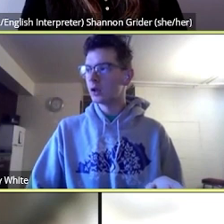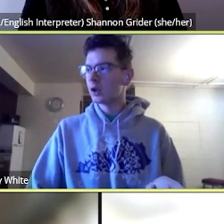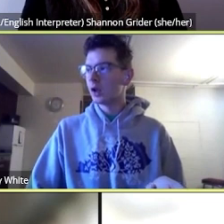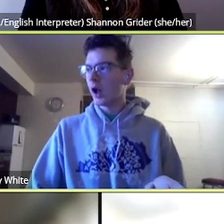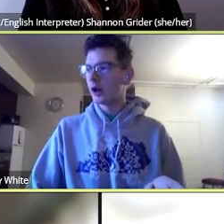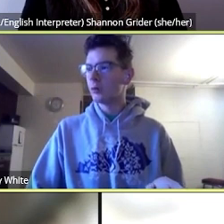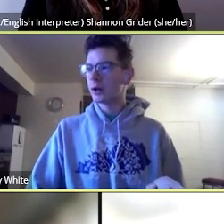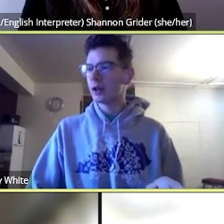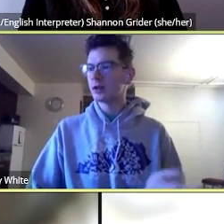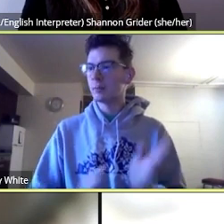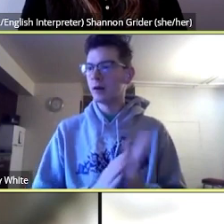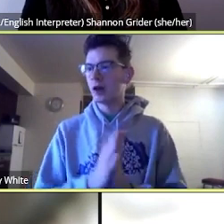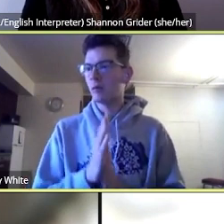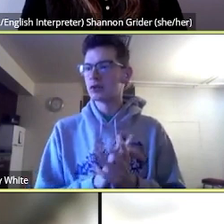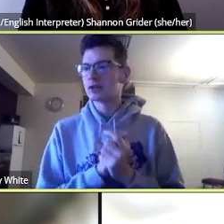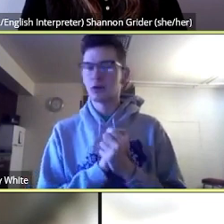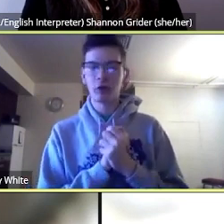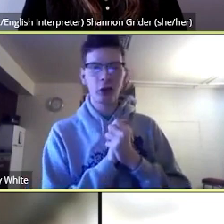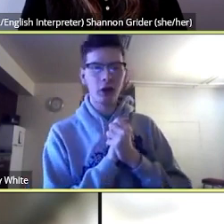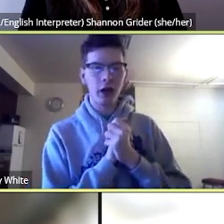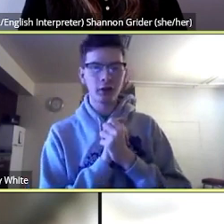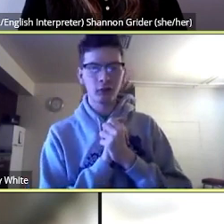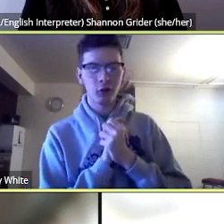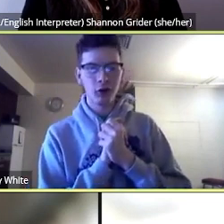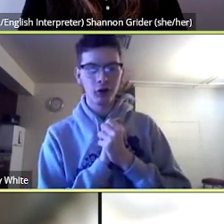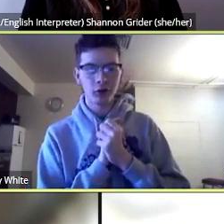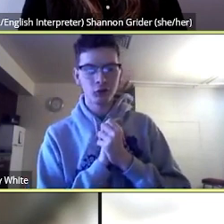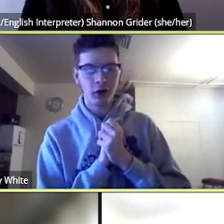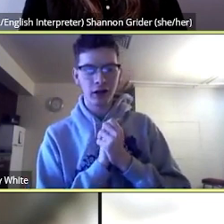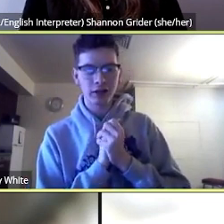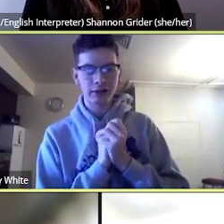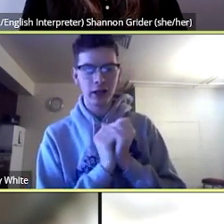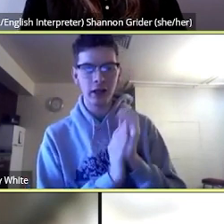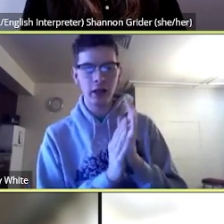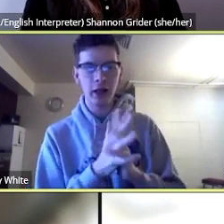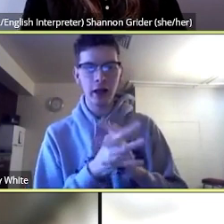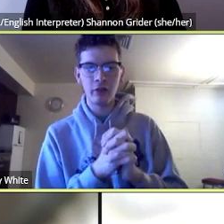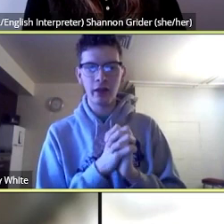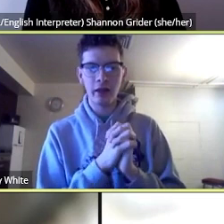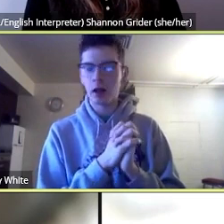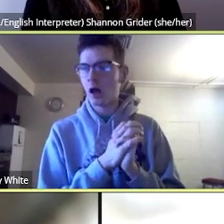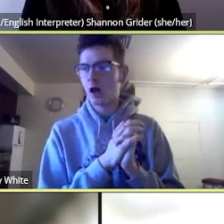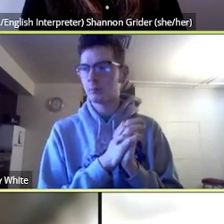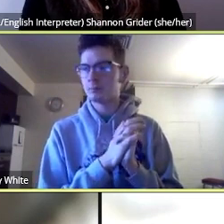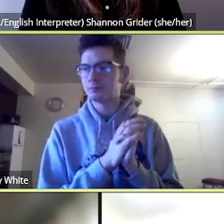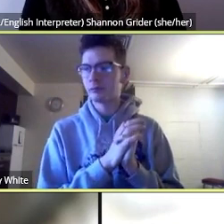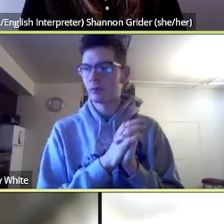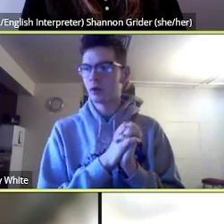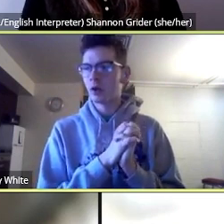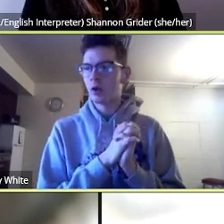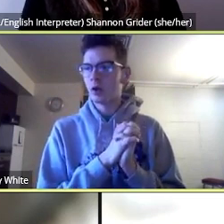Really, I do want to kick this meeting off with just to thank you guys for joining us today. And then